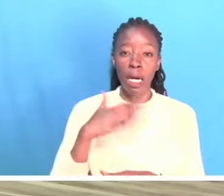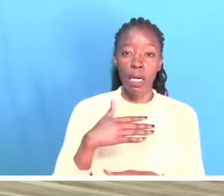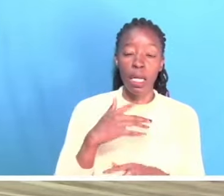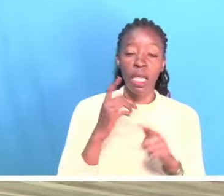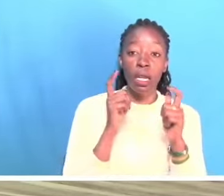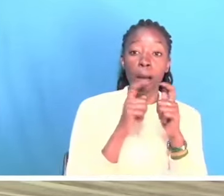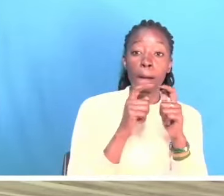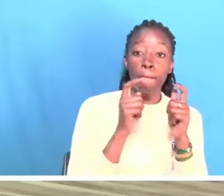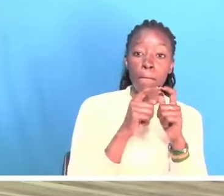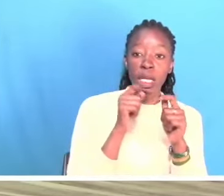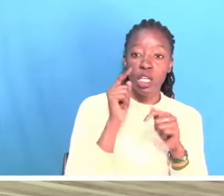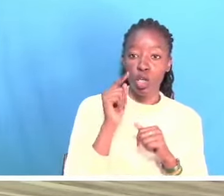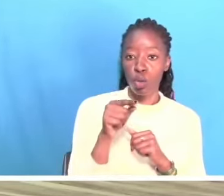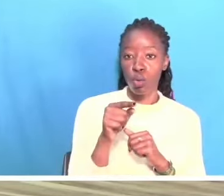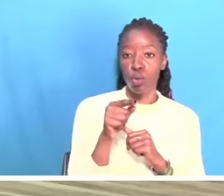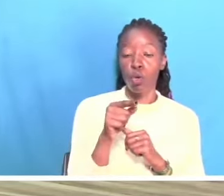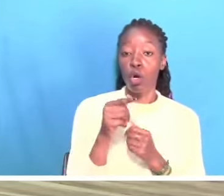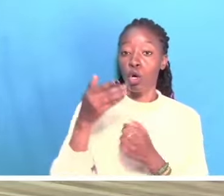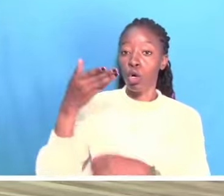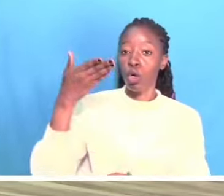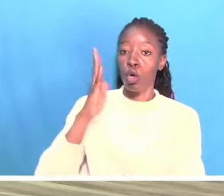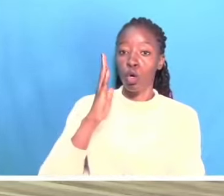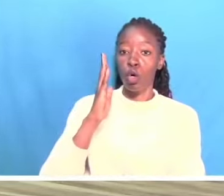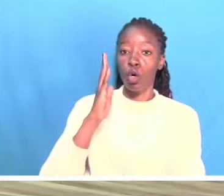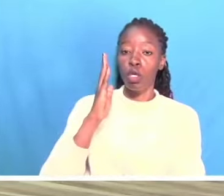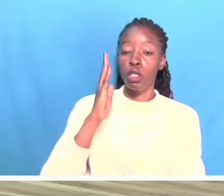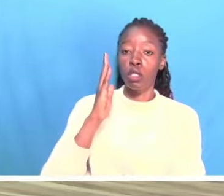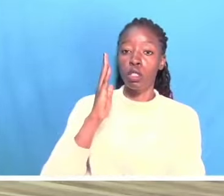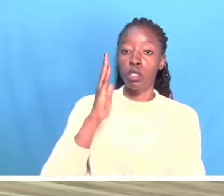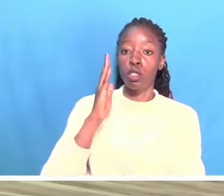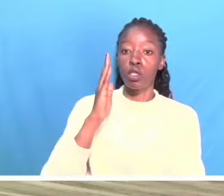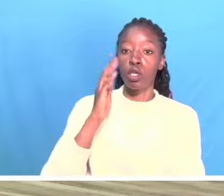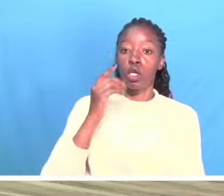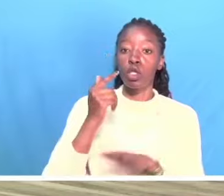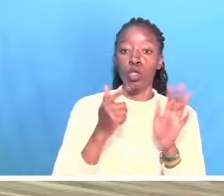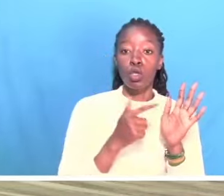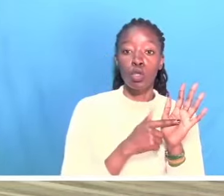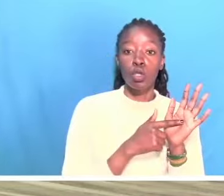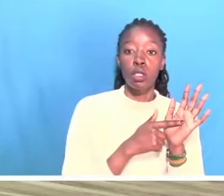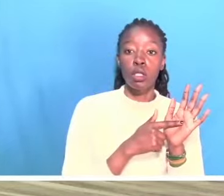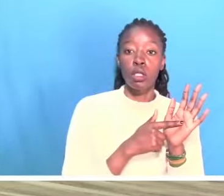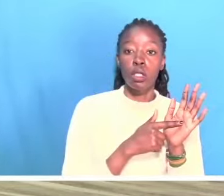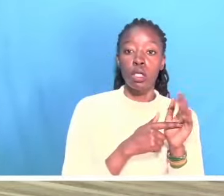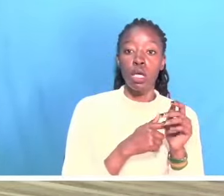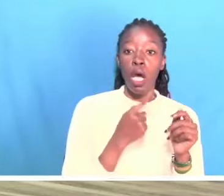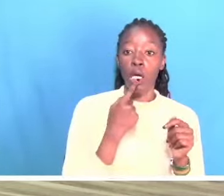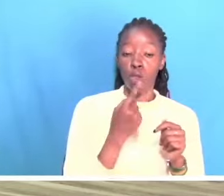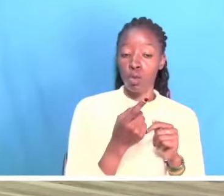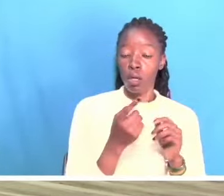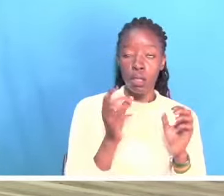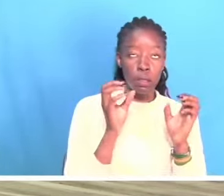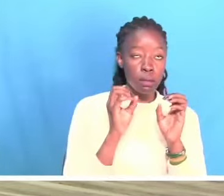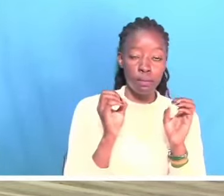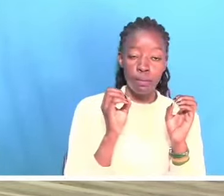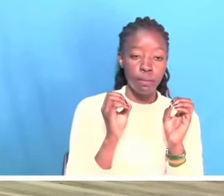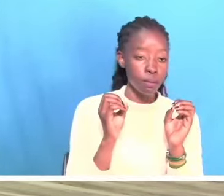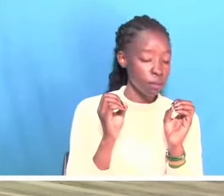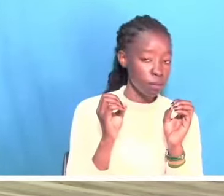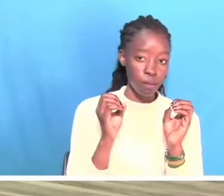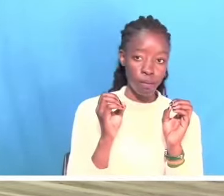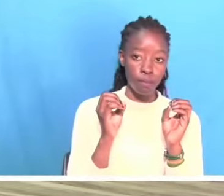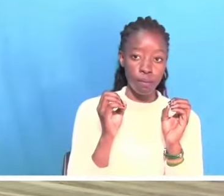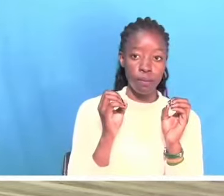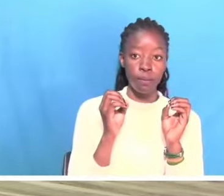alike, for God does not show partiality. Jews first, then second